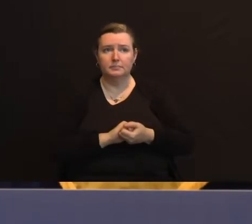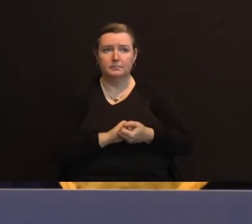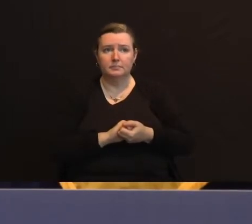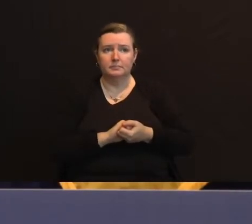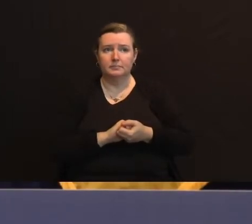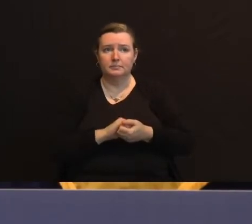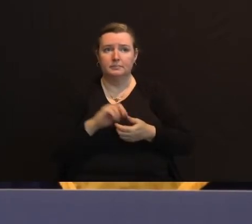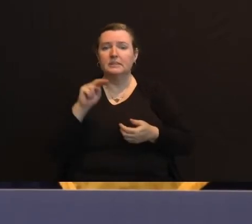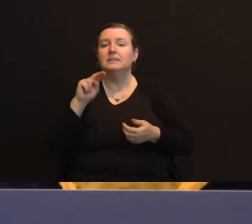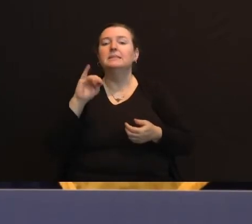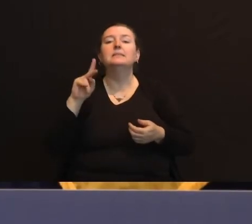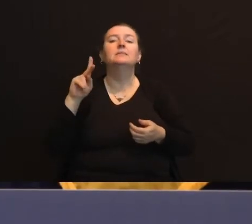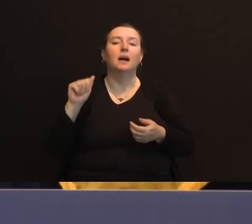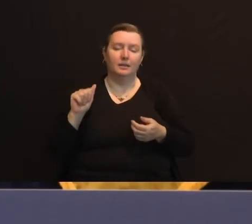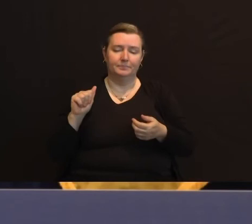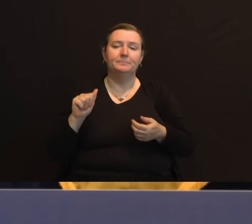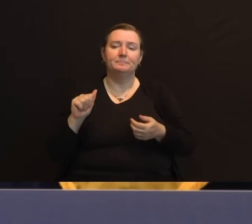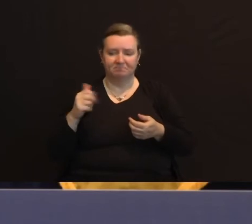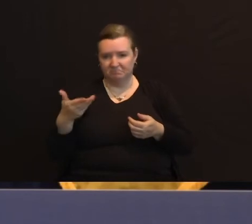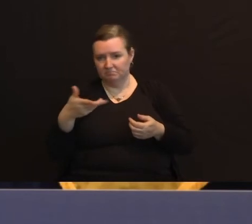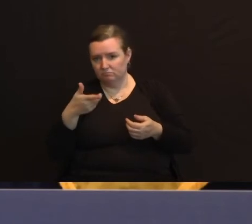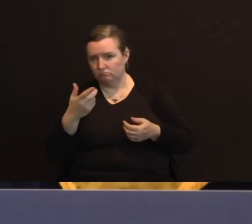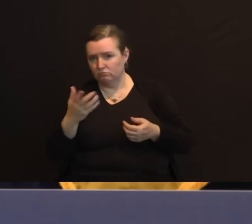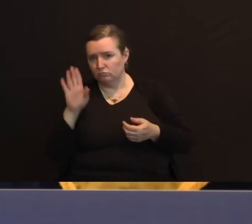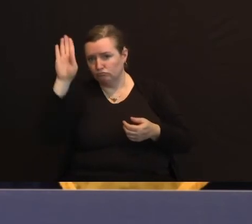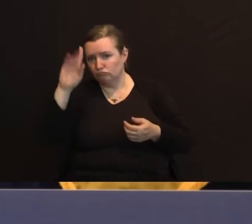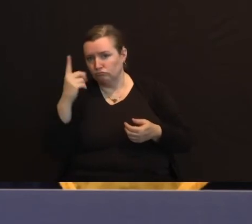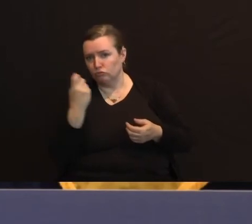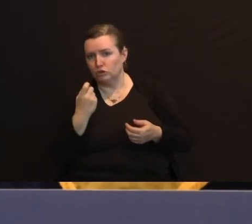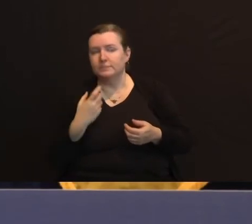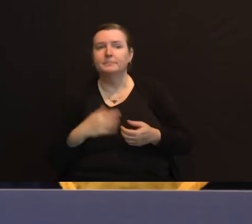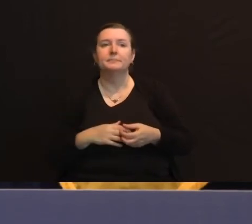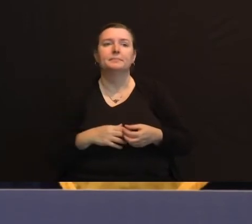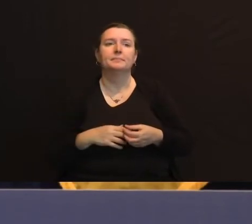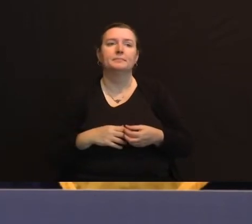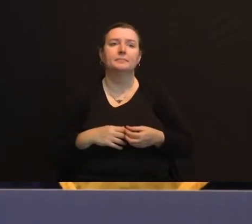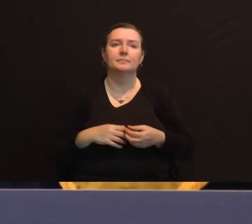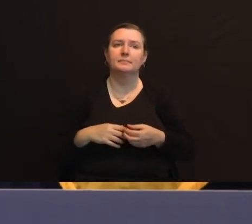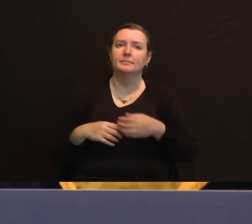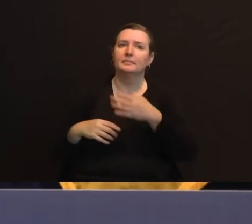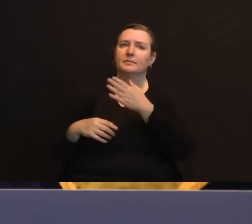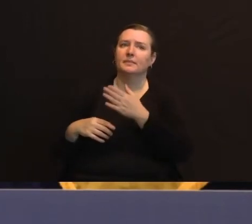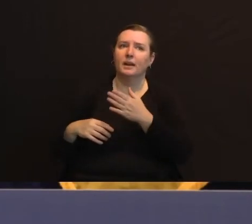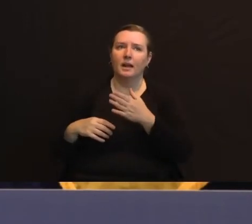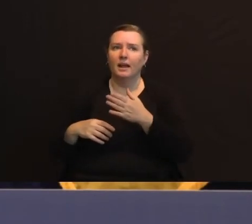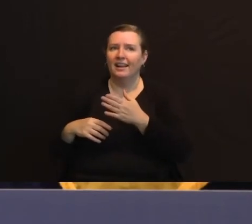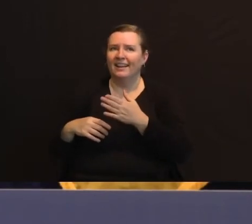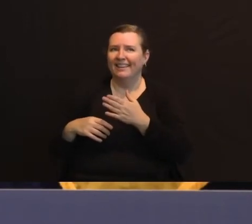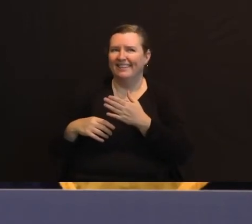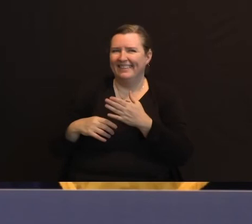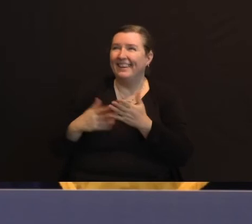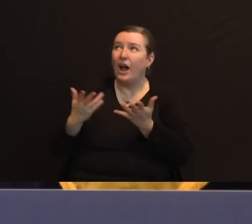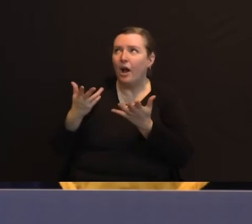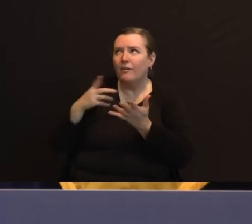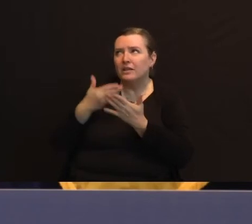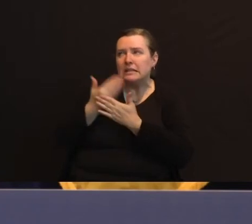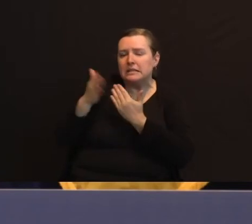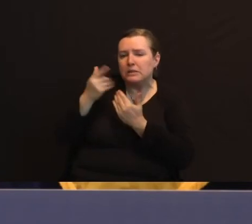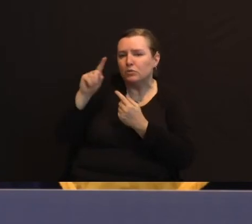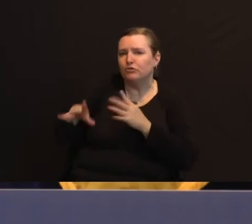Hi, Governor. So these are going to be off topic for the most part. Shocked. I'm glad. First off, so I asked you this back